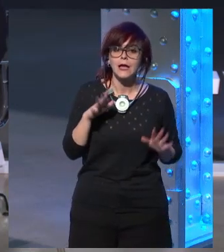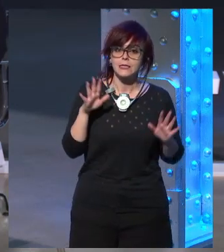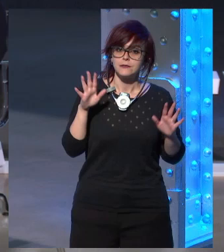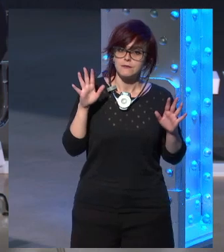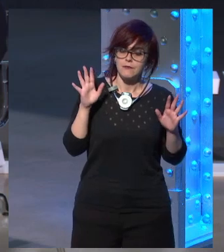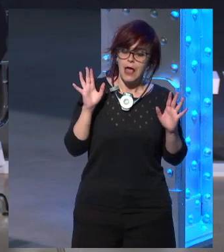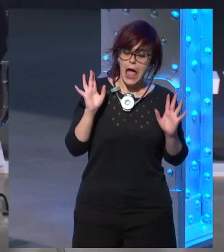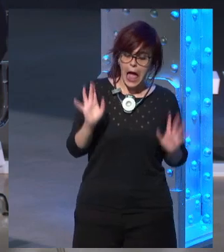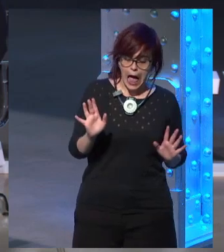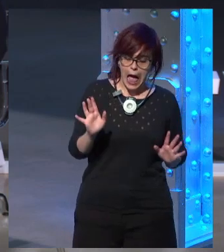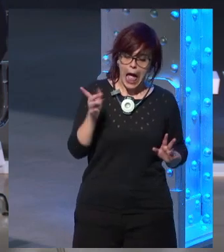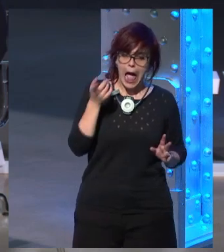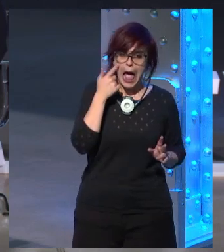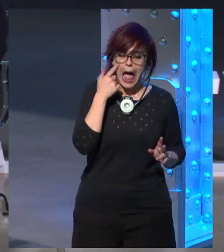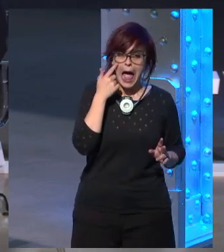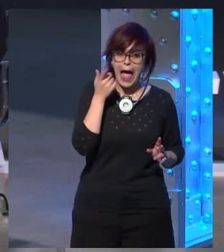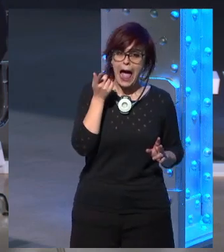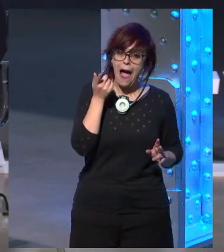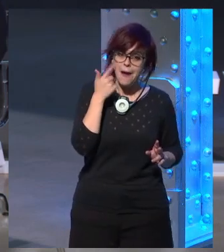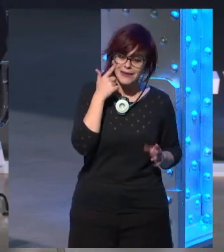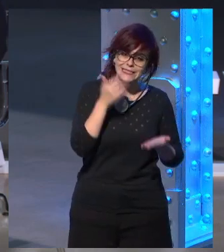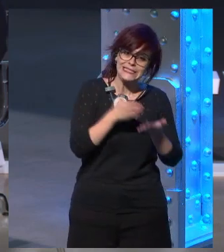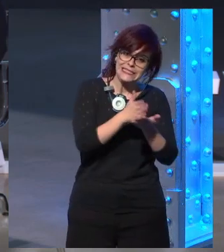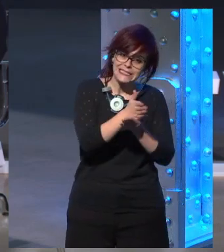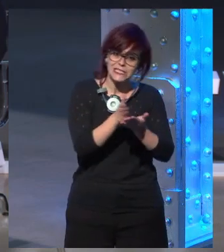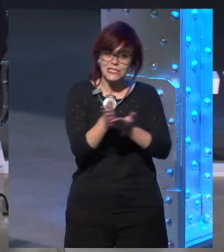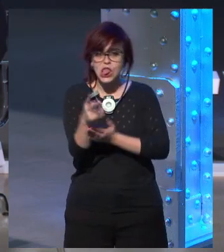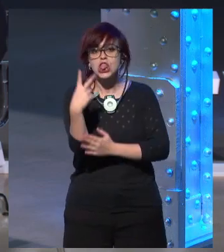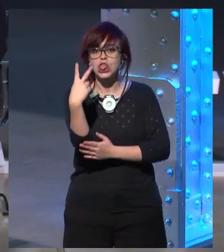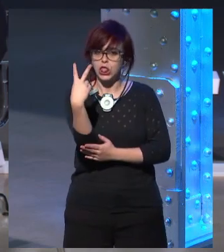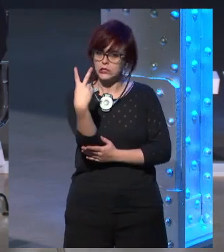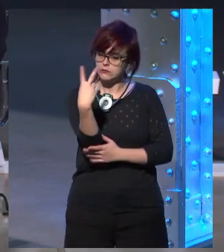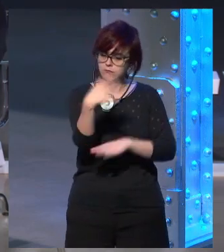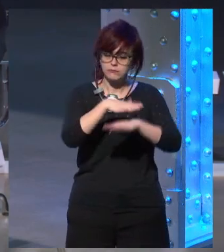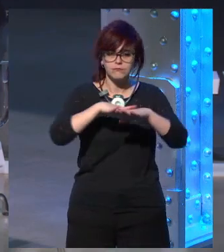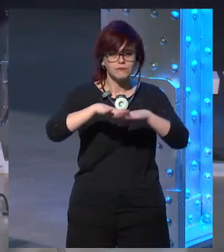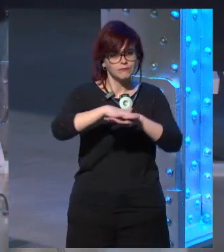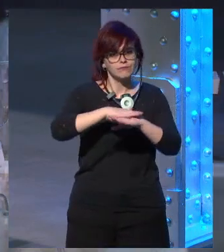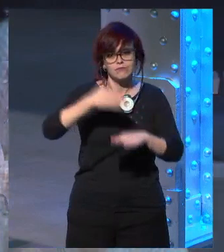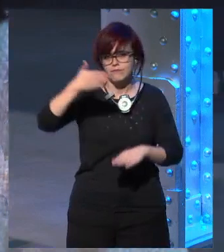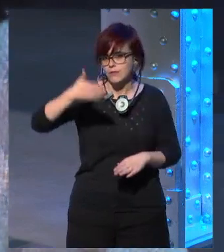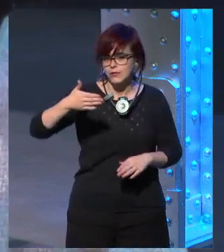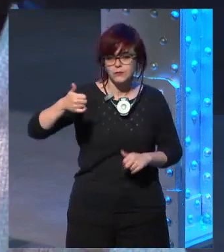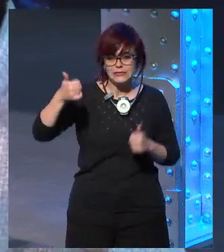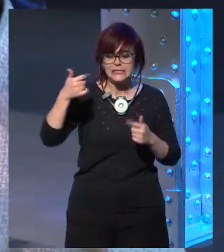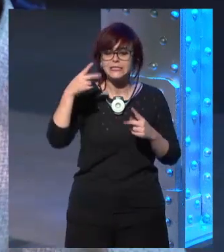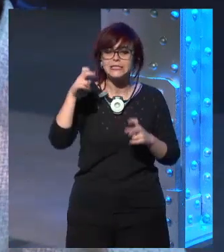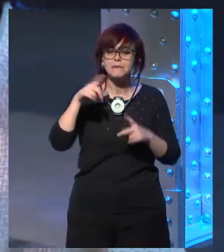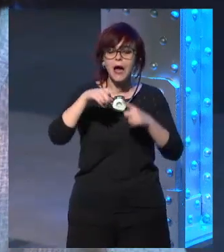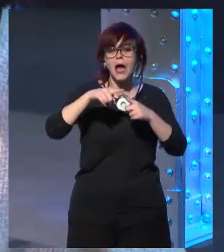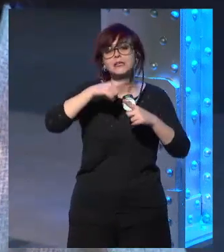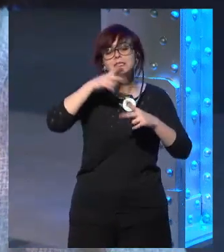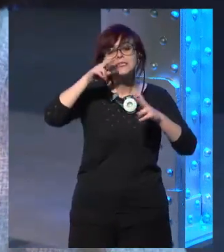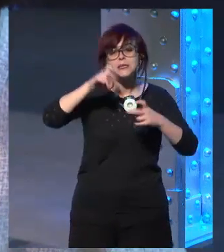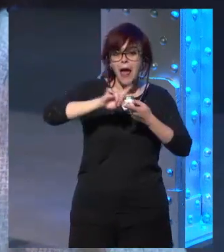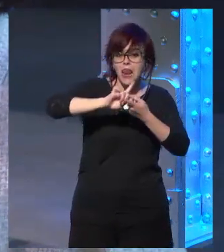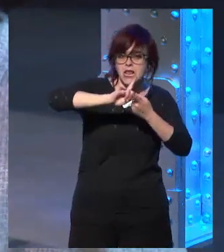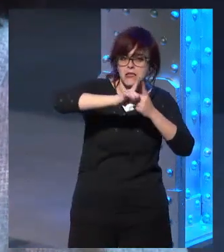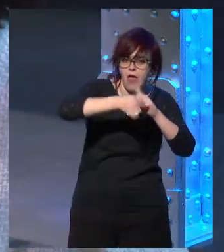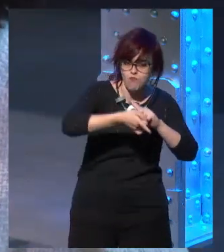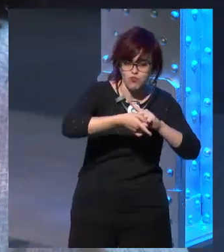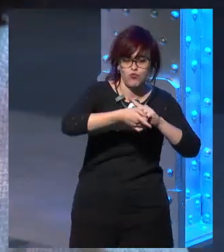Parts of that I think are just absolutely critical, and it's in part because of the shift that our digital media tools are